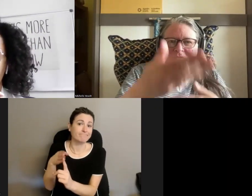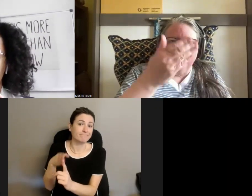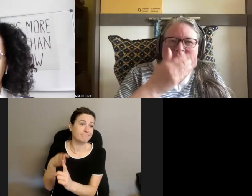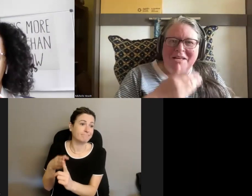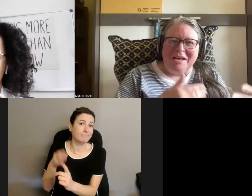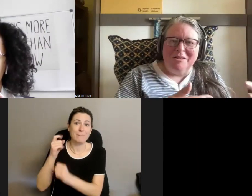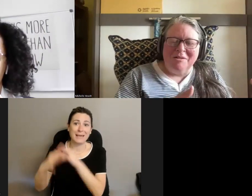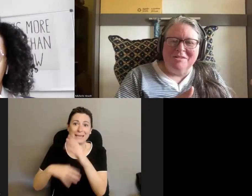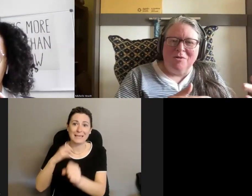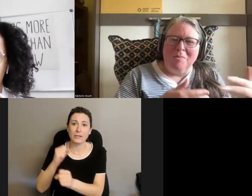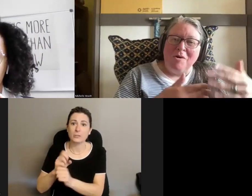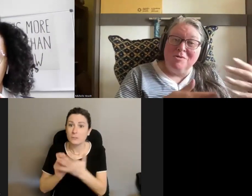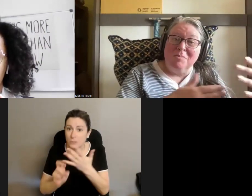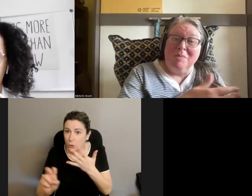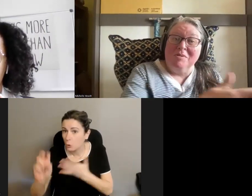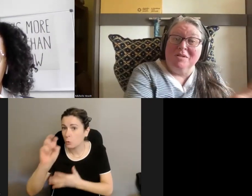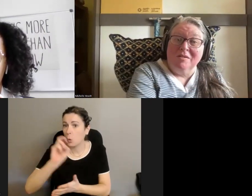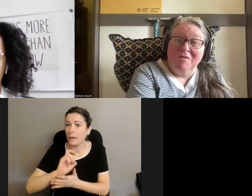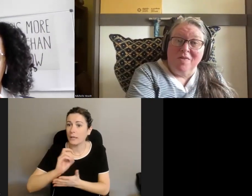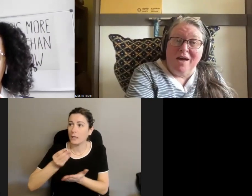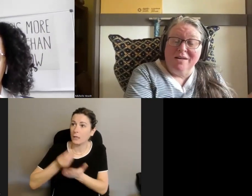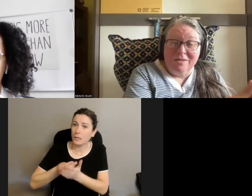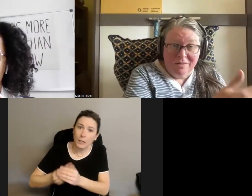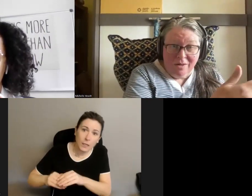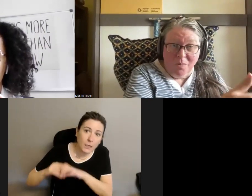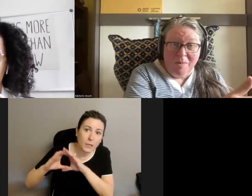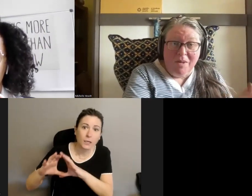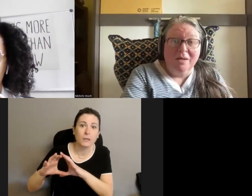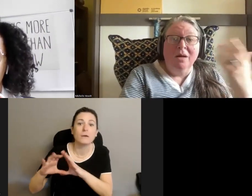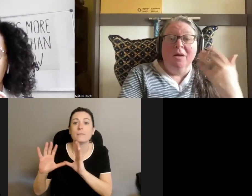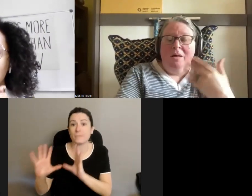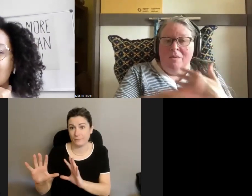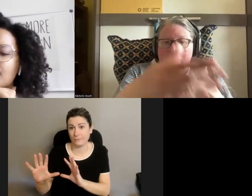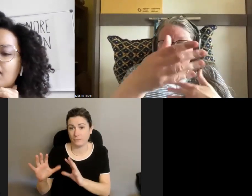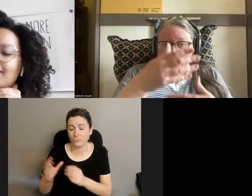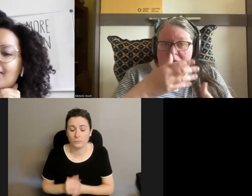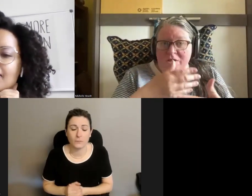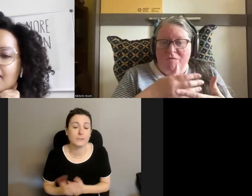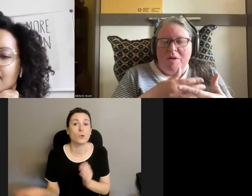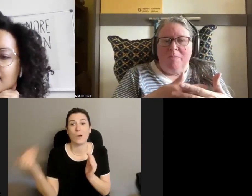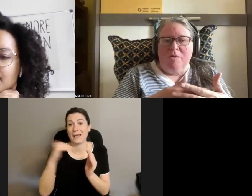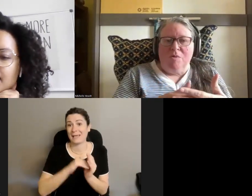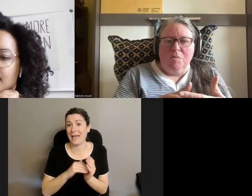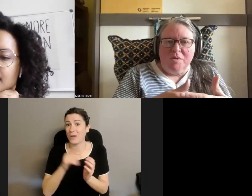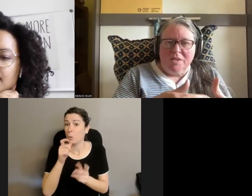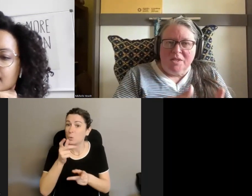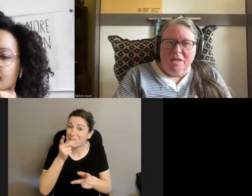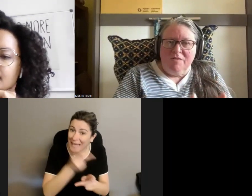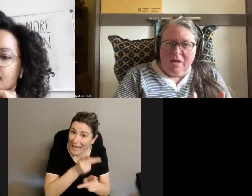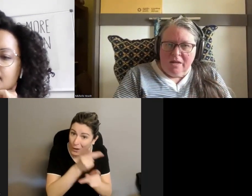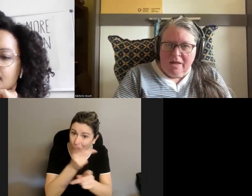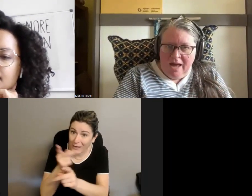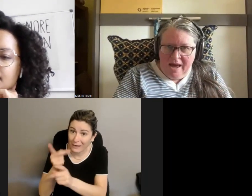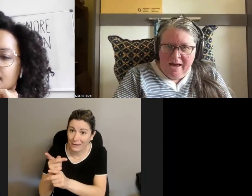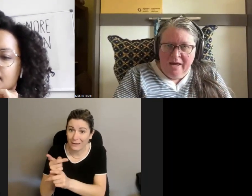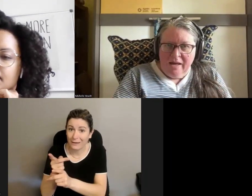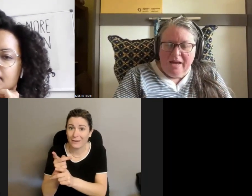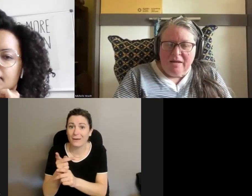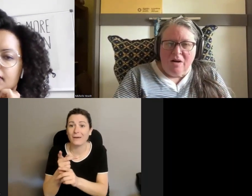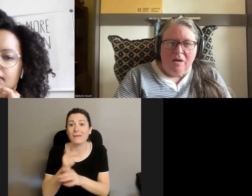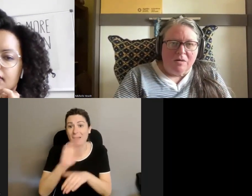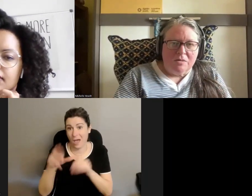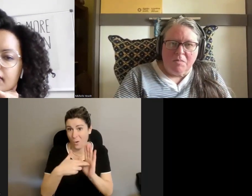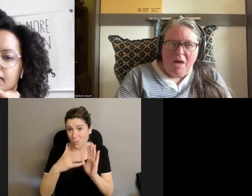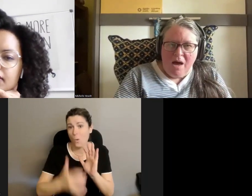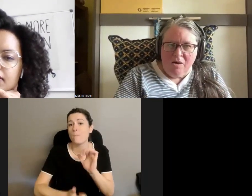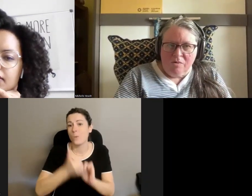that from the flip side, so most of the people delivering that are women. The majority of people receiving care